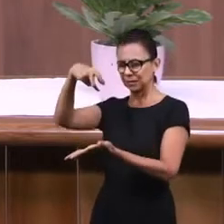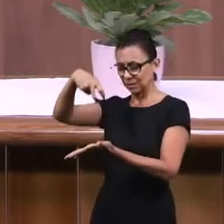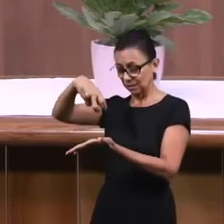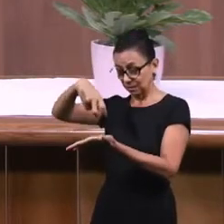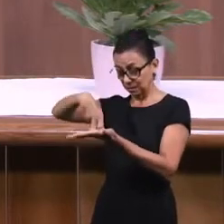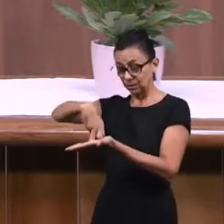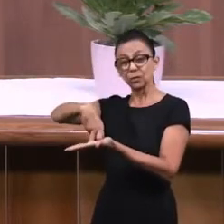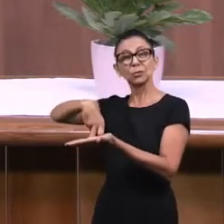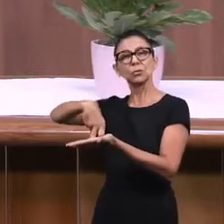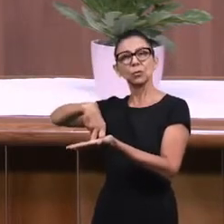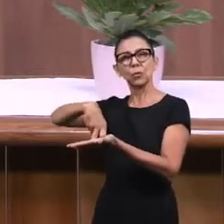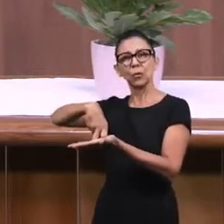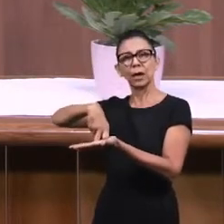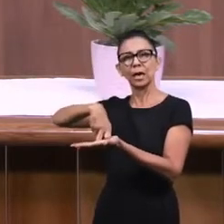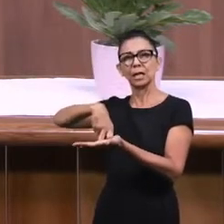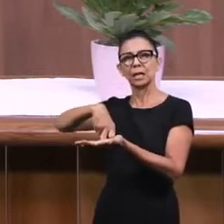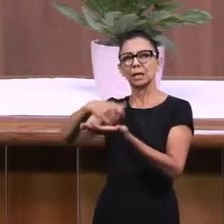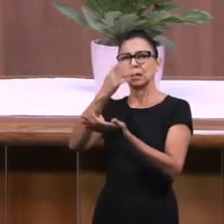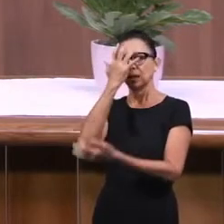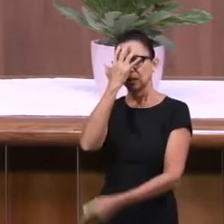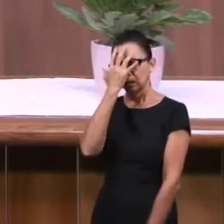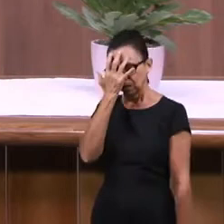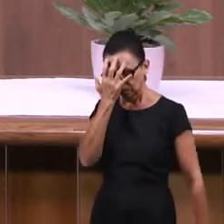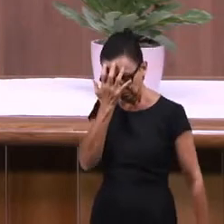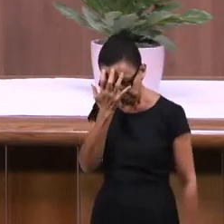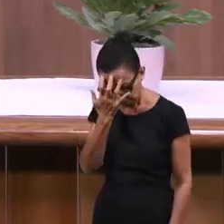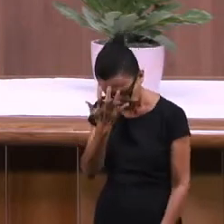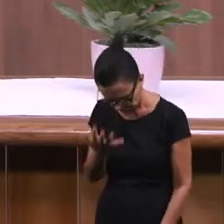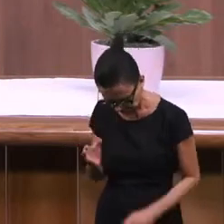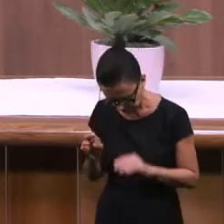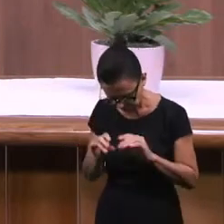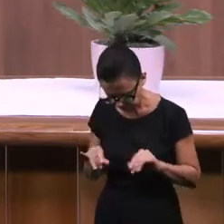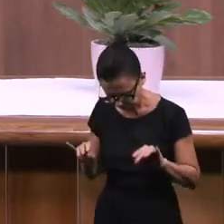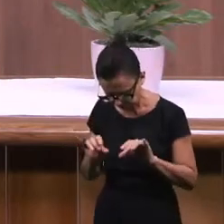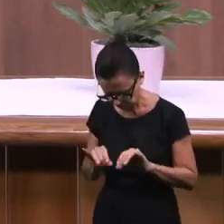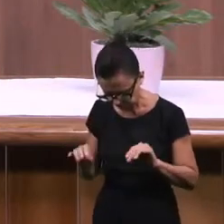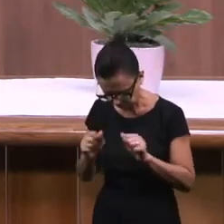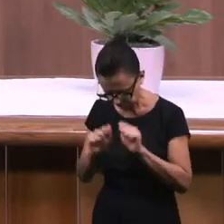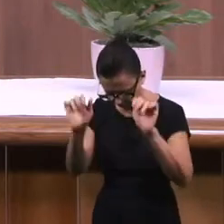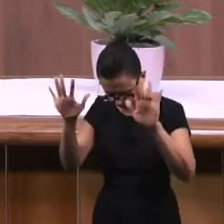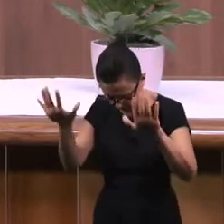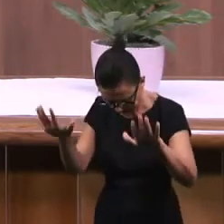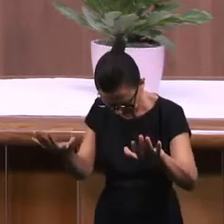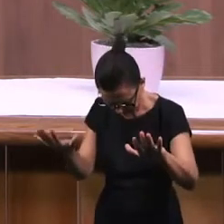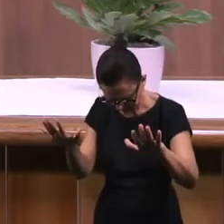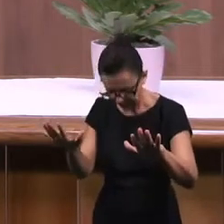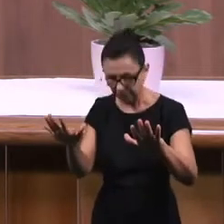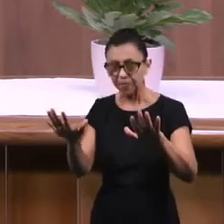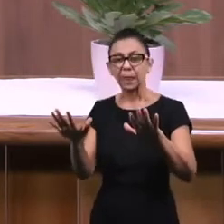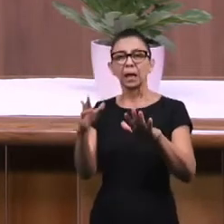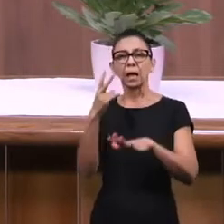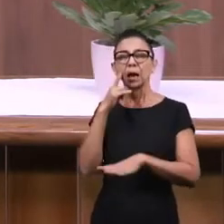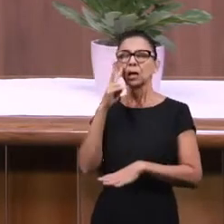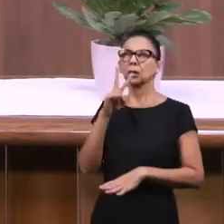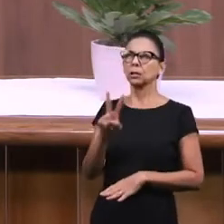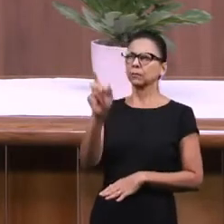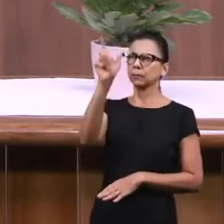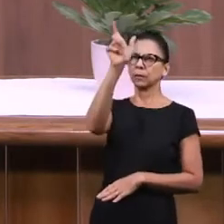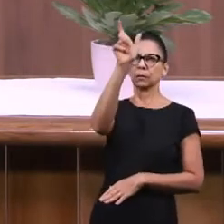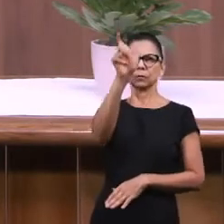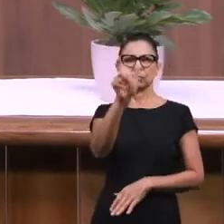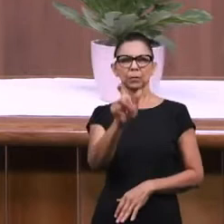he kneeled down, that he put his face on the earth, his hands on the earth, and he saw the figure of a